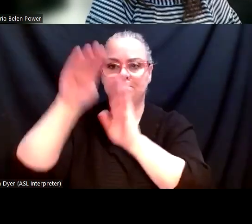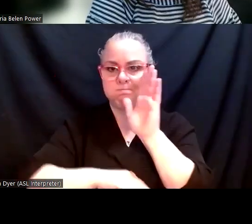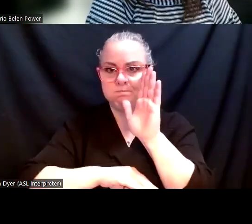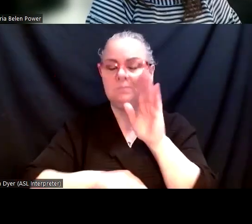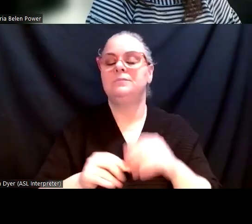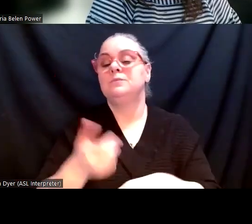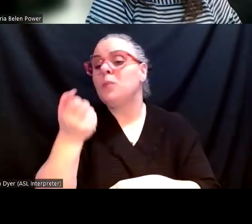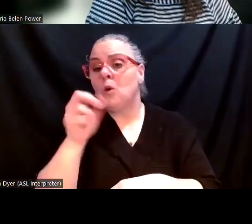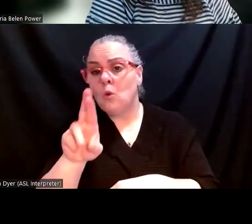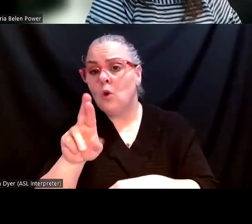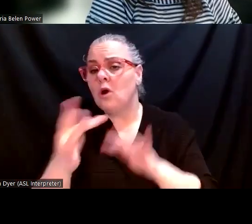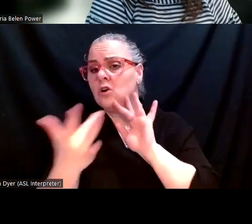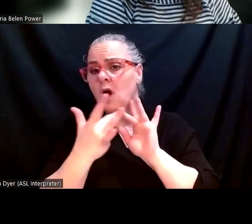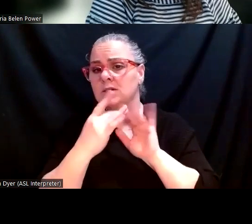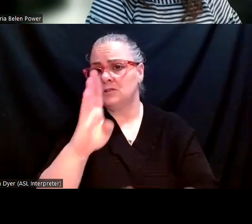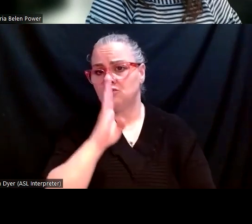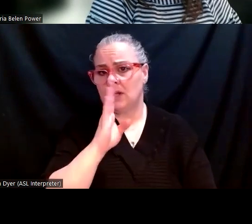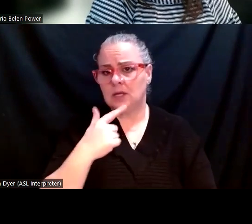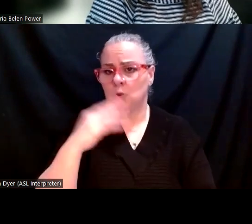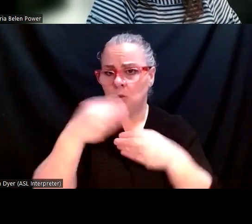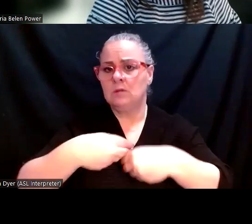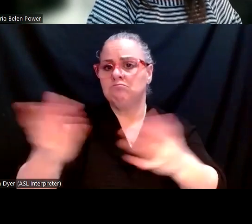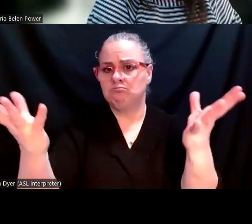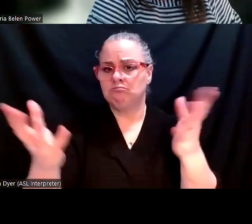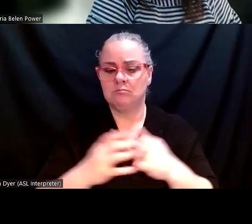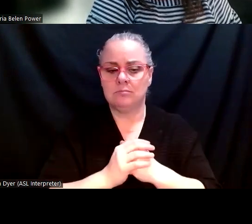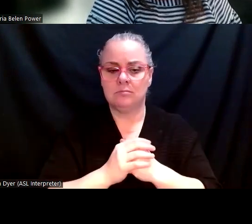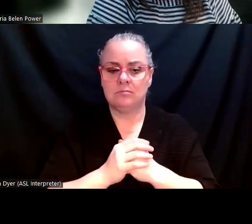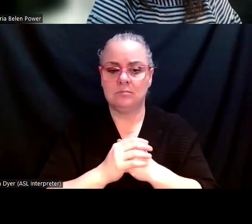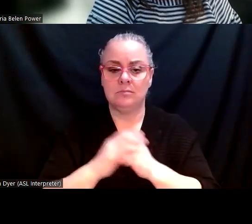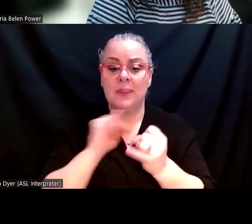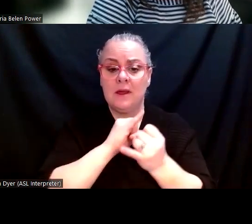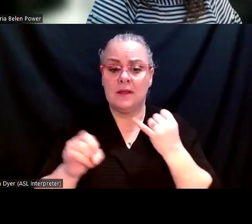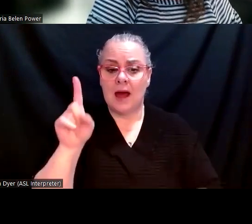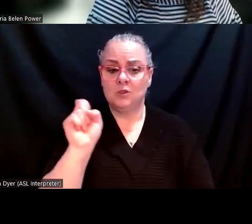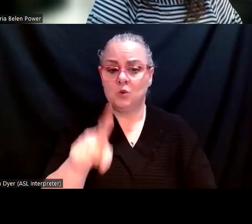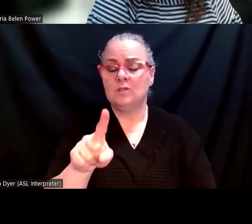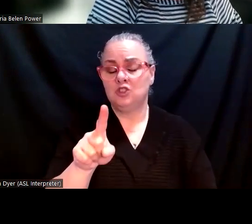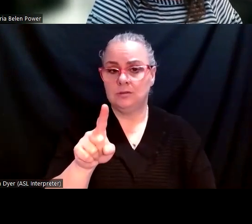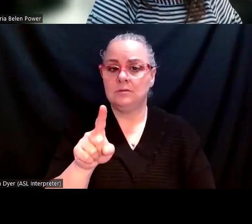can contact us and we can share it. As far as the last question,